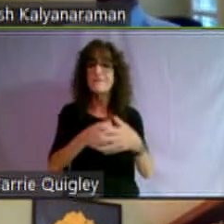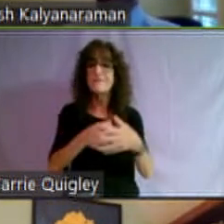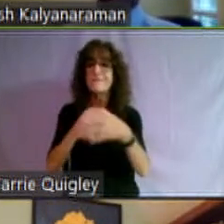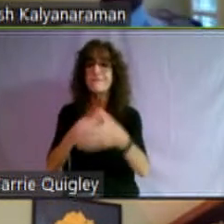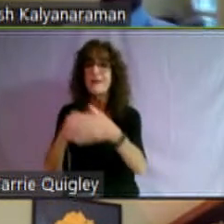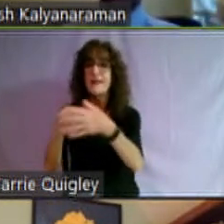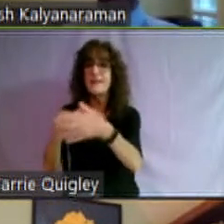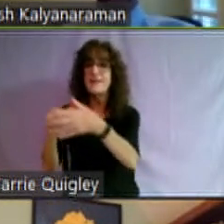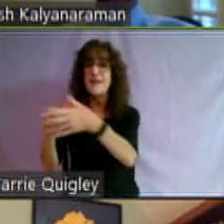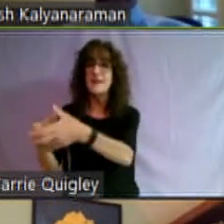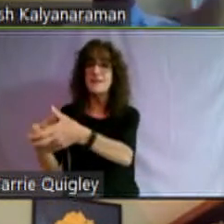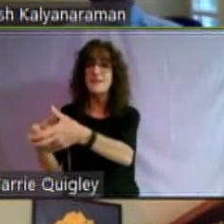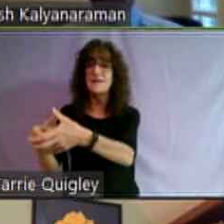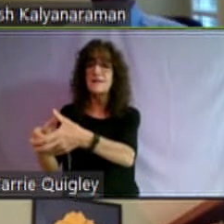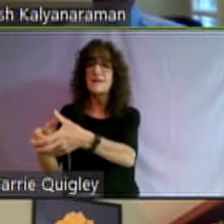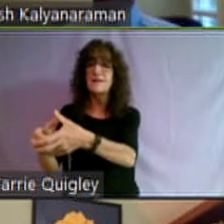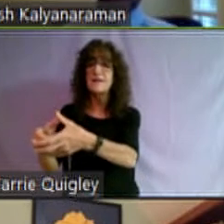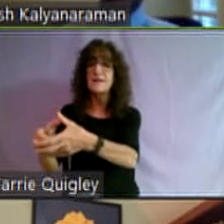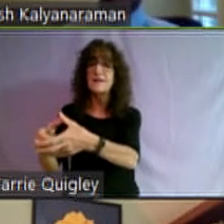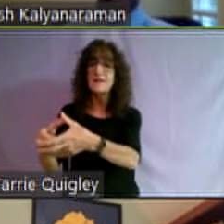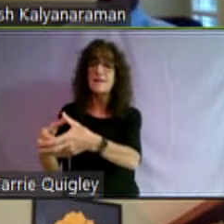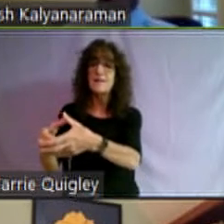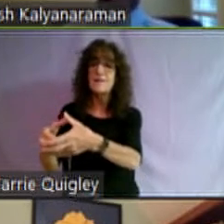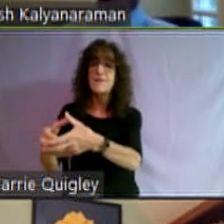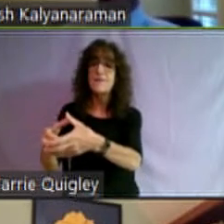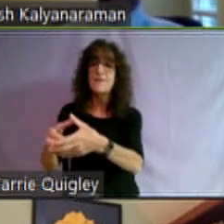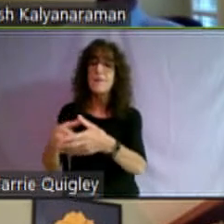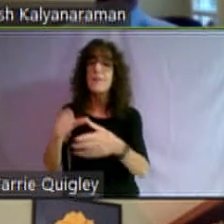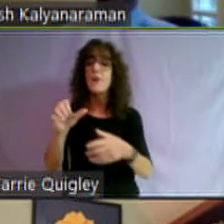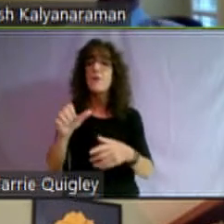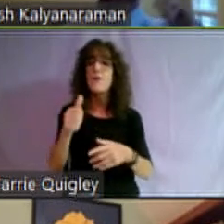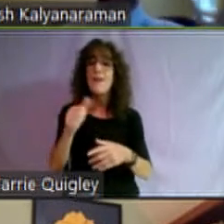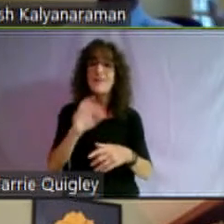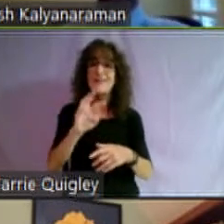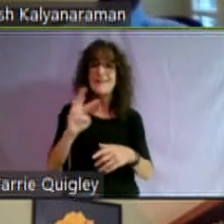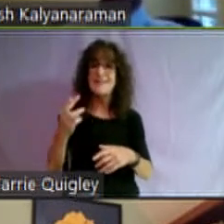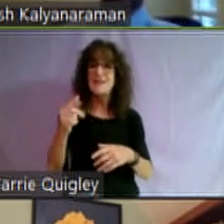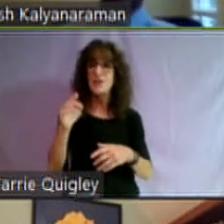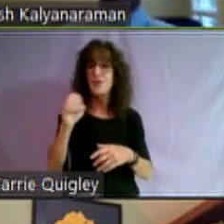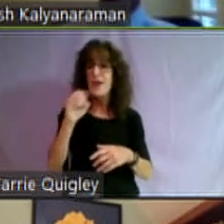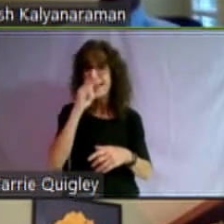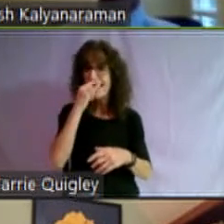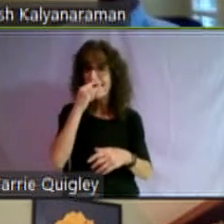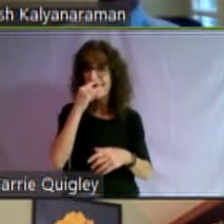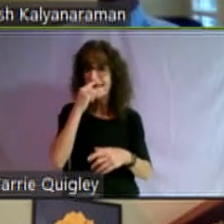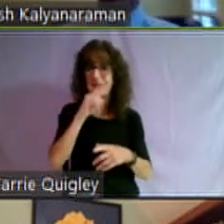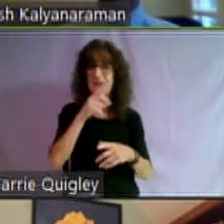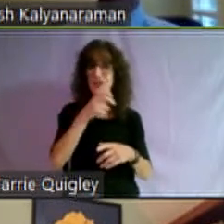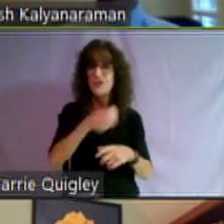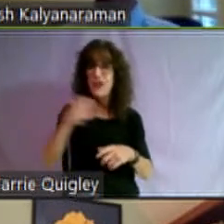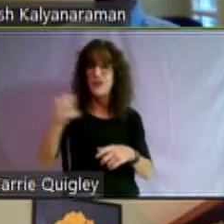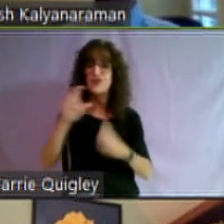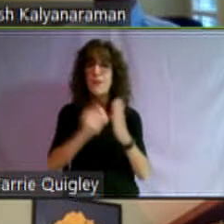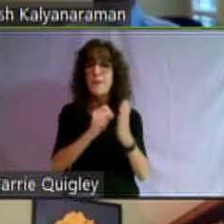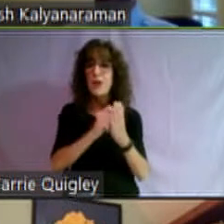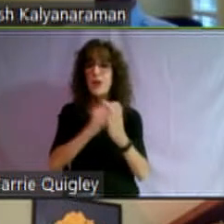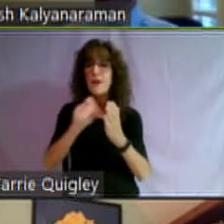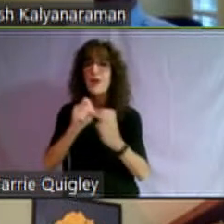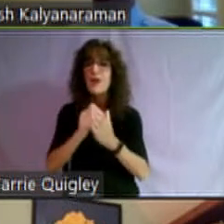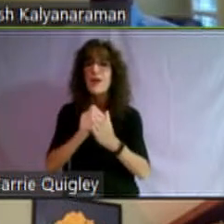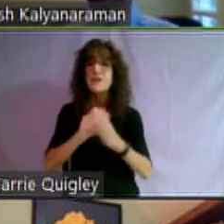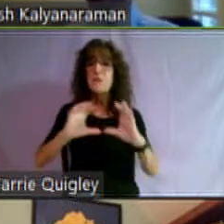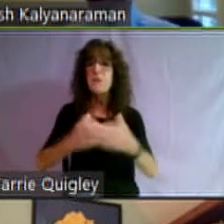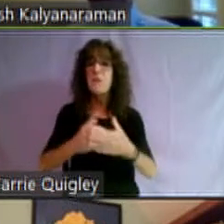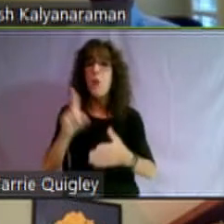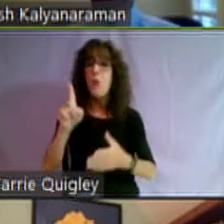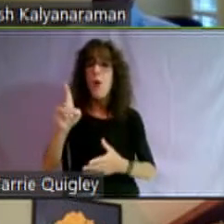of, let's say you're in sixth grade, you're with a different set of kids, sixth graders from period to period. So your cohort size is now in the hundreds,